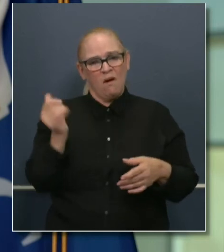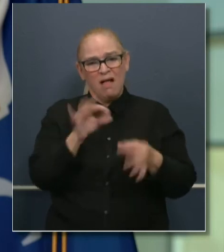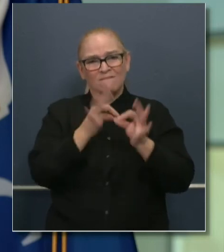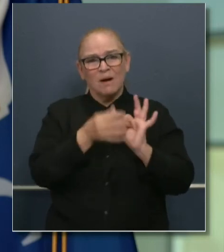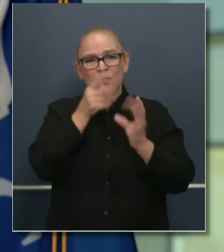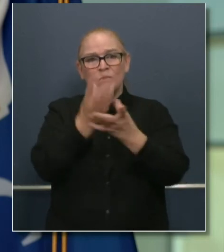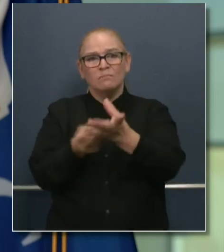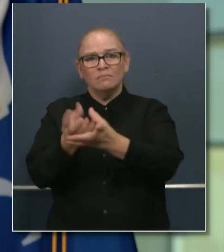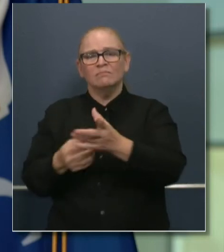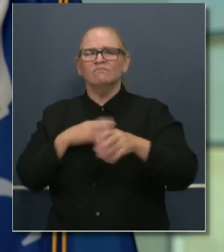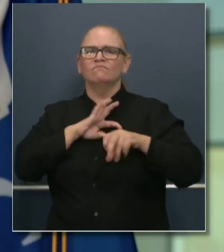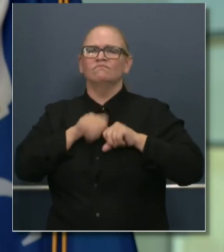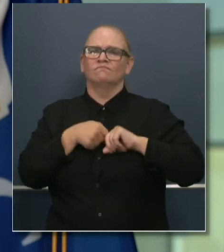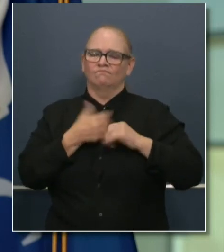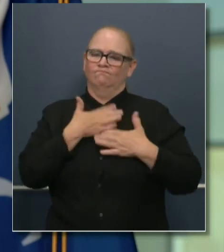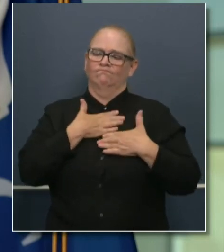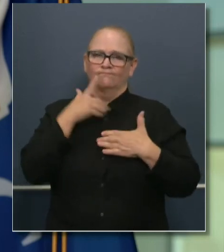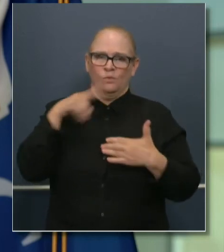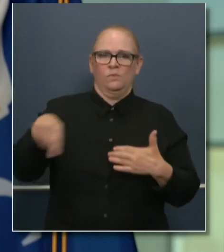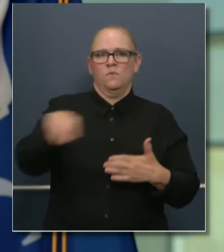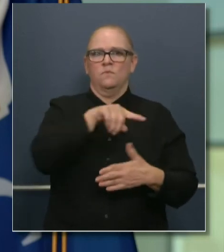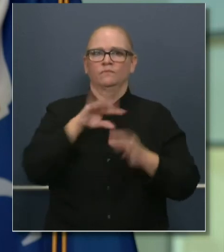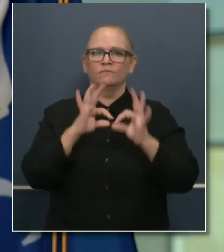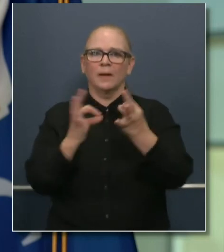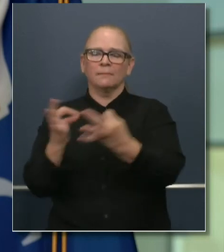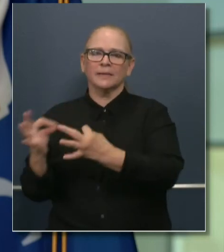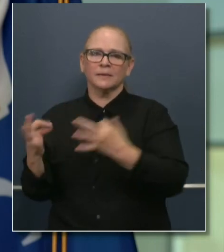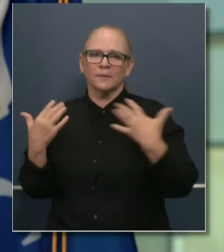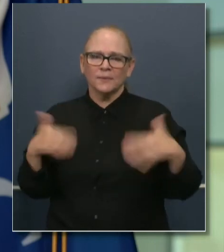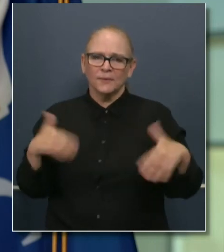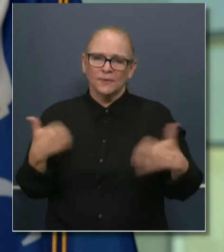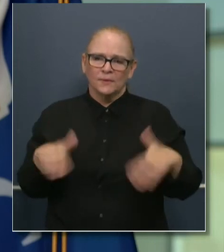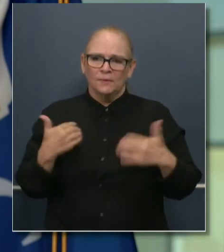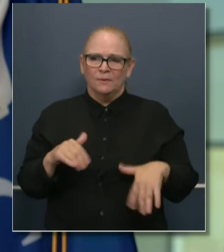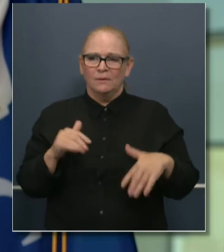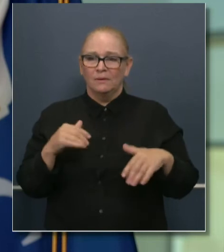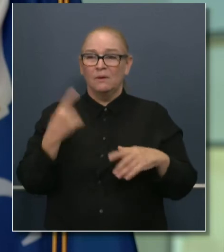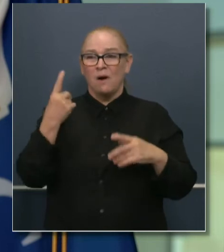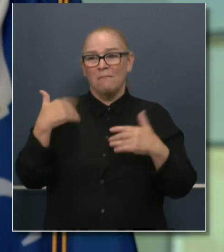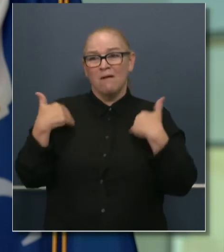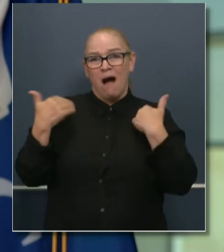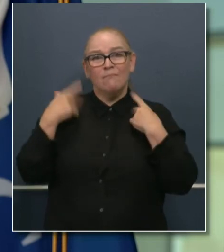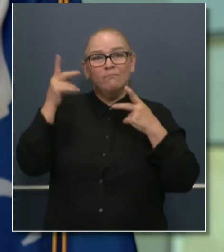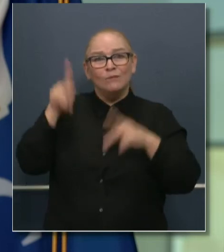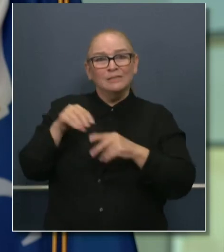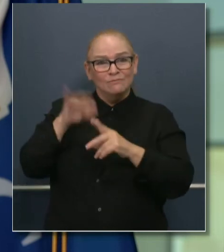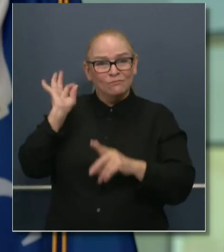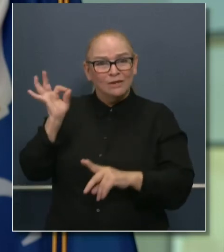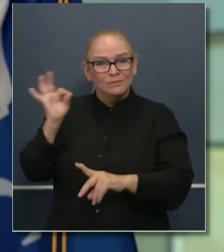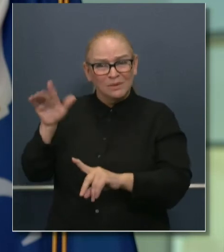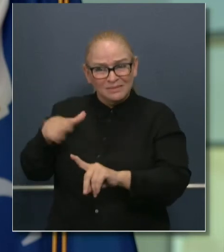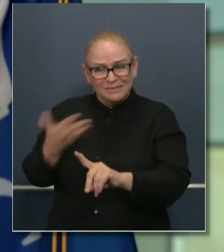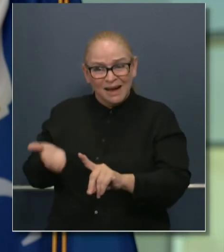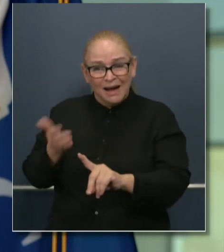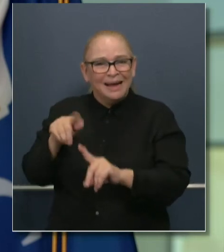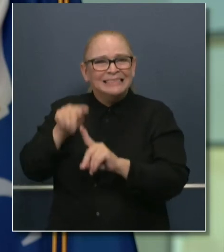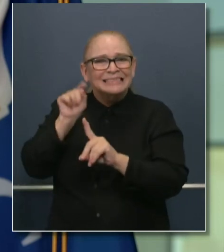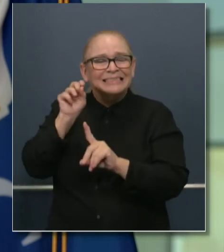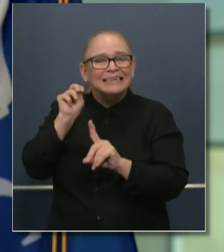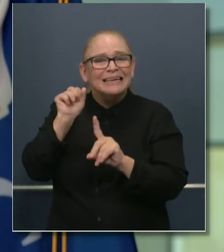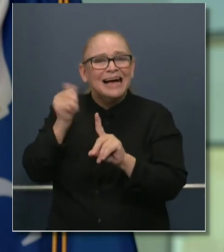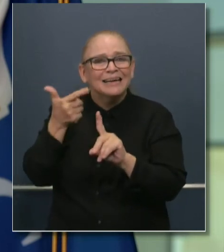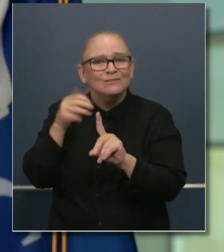heart goes out, including a young person in Fresno that lost their lives, a teenager. And this is